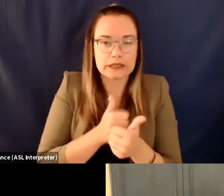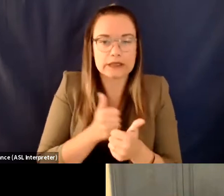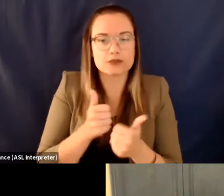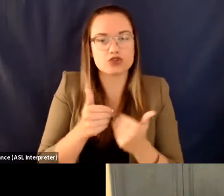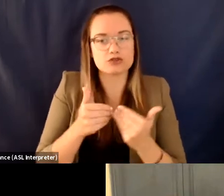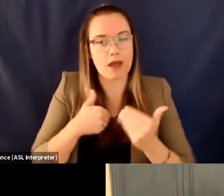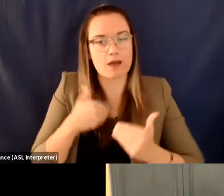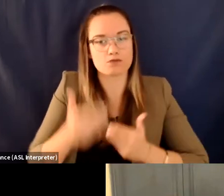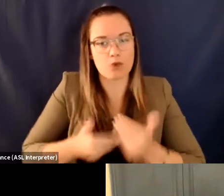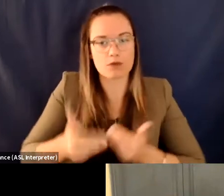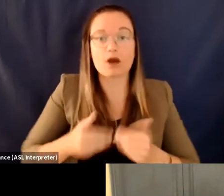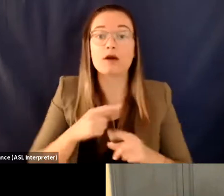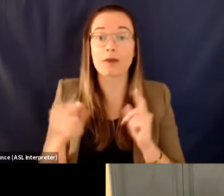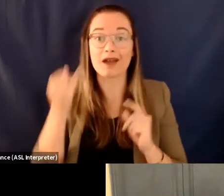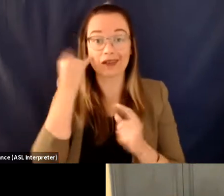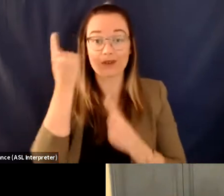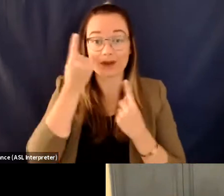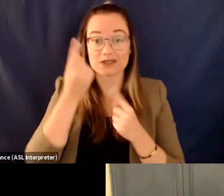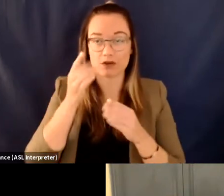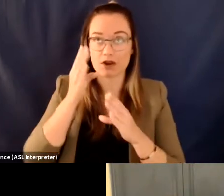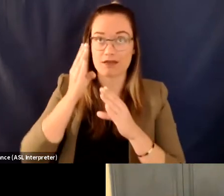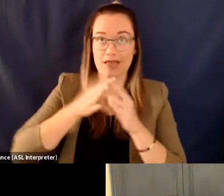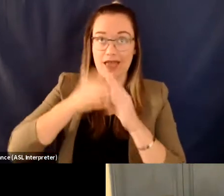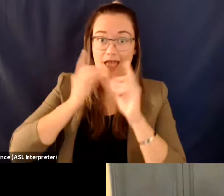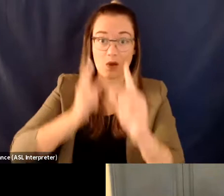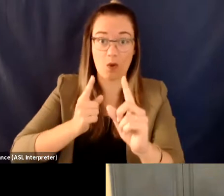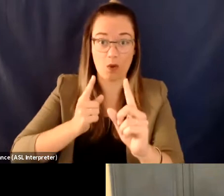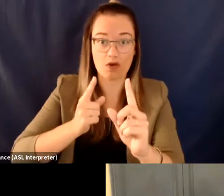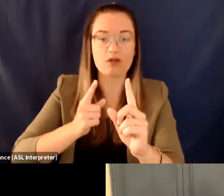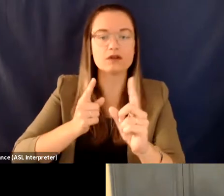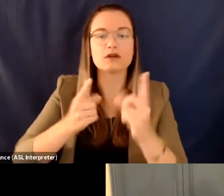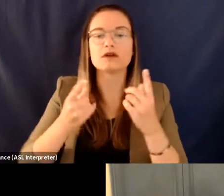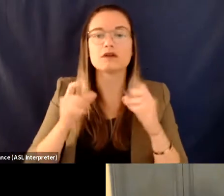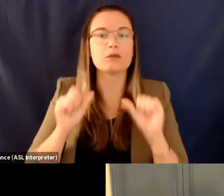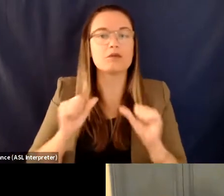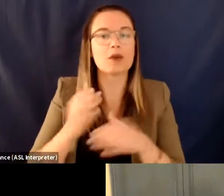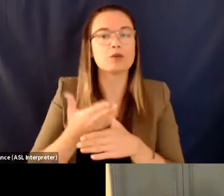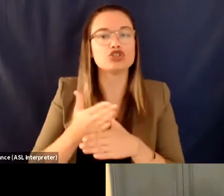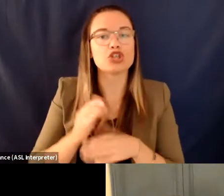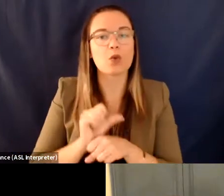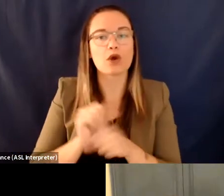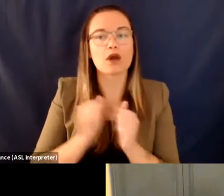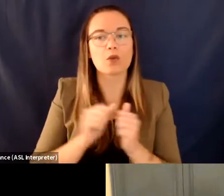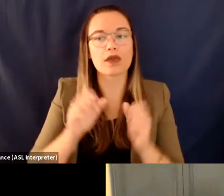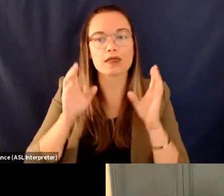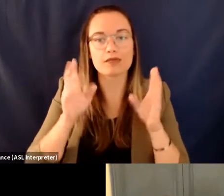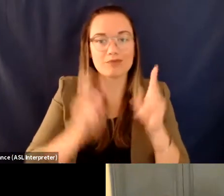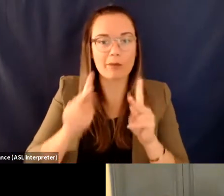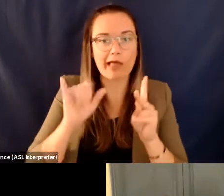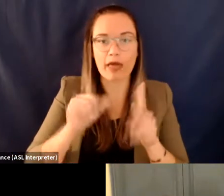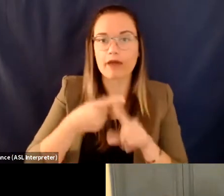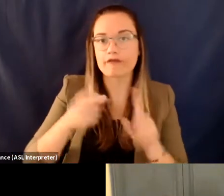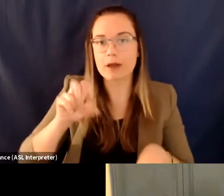that, you know, if you think about what the end goal is for us, it's always to be able to share the work with your subjects on a stage like Sundance, and then